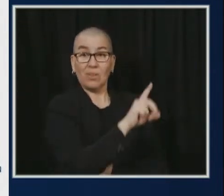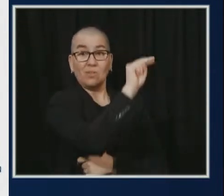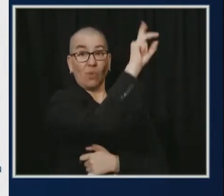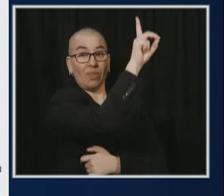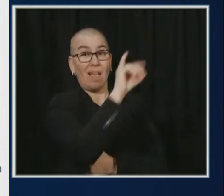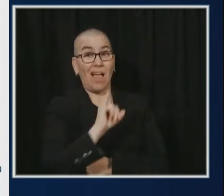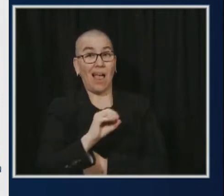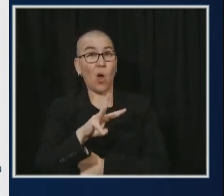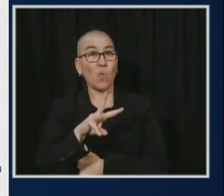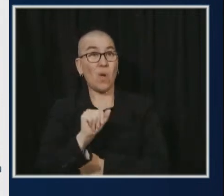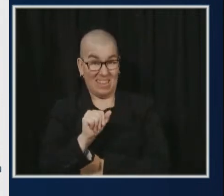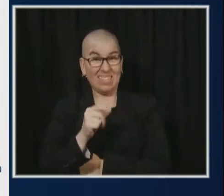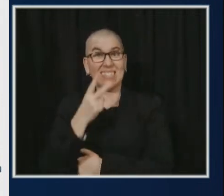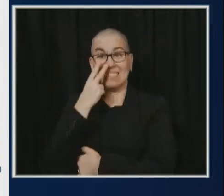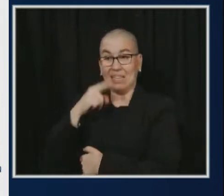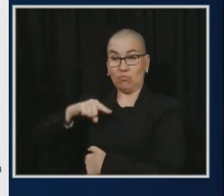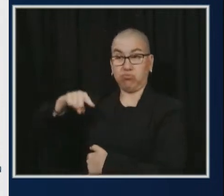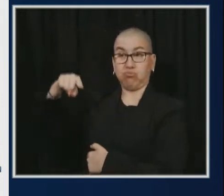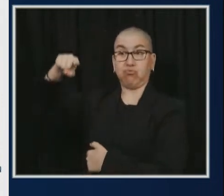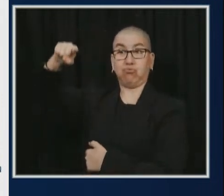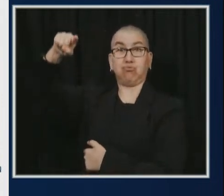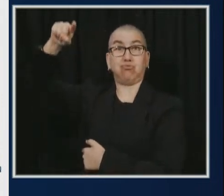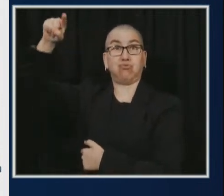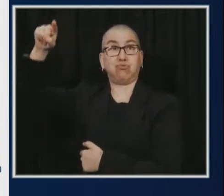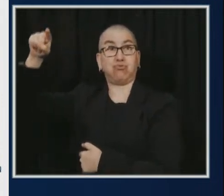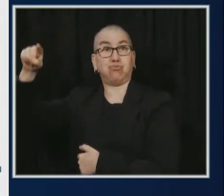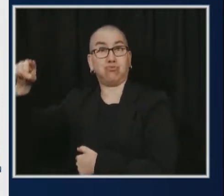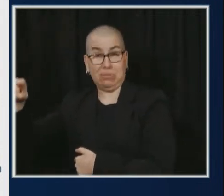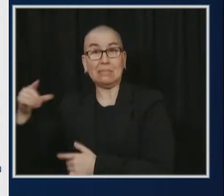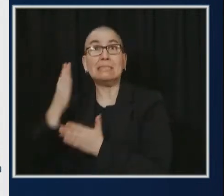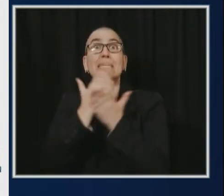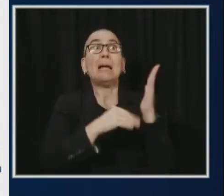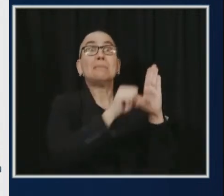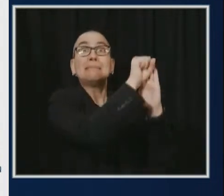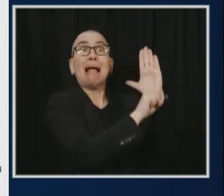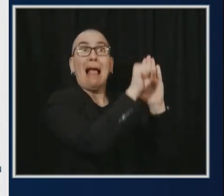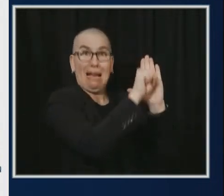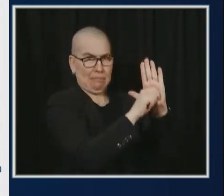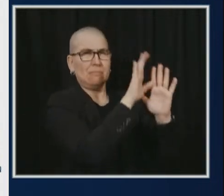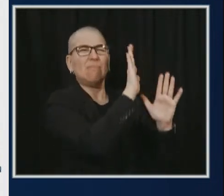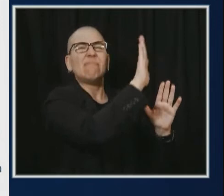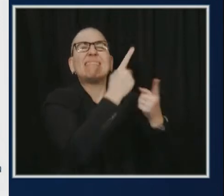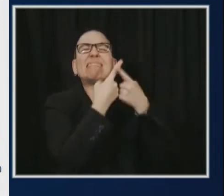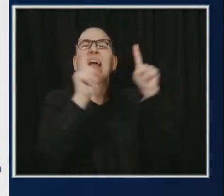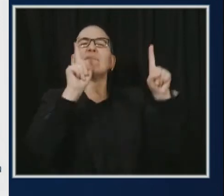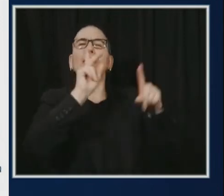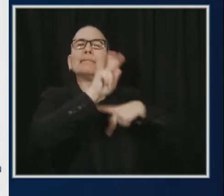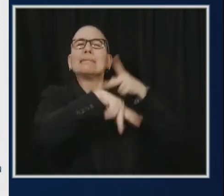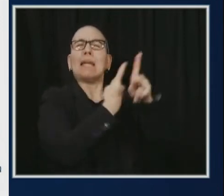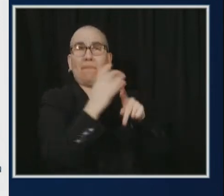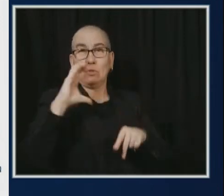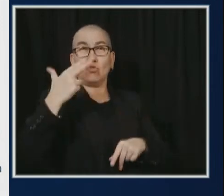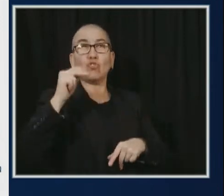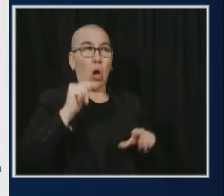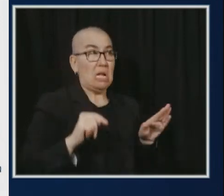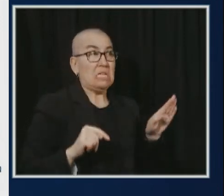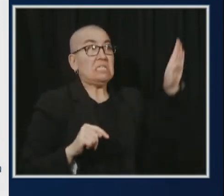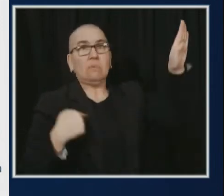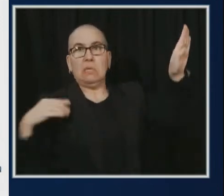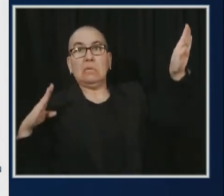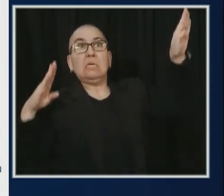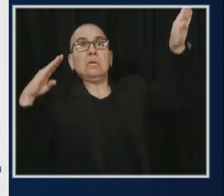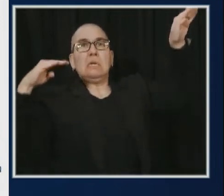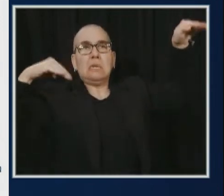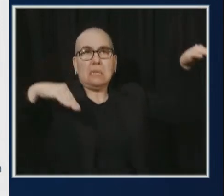seen. Certain states took certain different steps on this. And I want to show you where those lines start peaking right before you see the yellow line